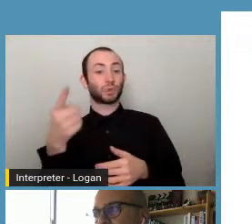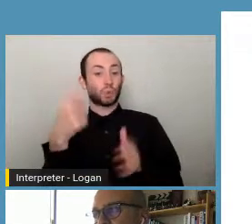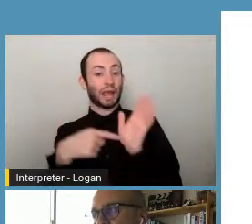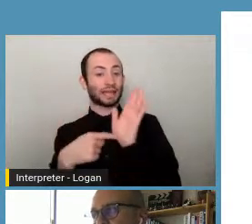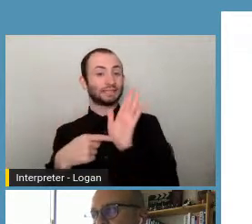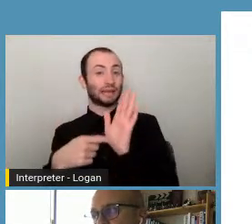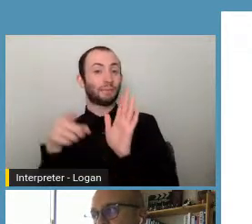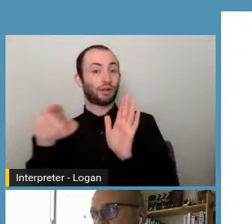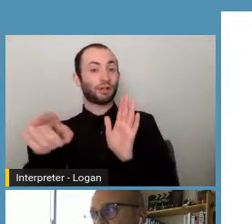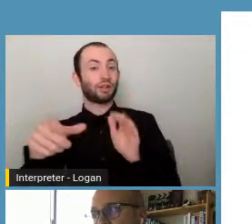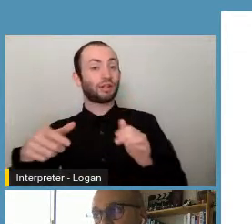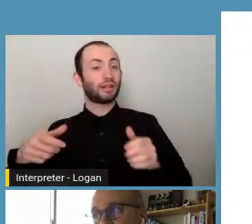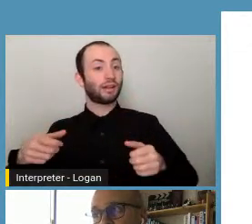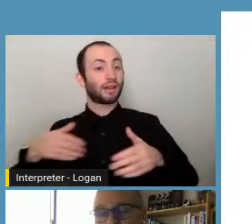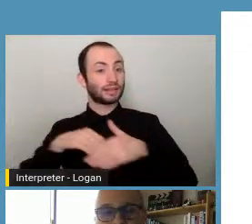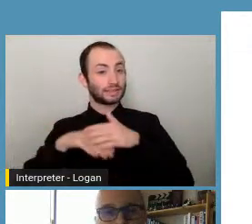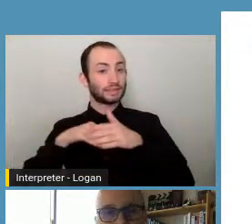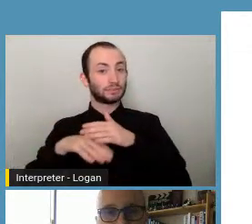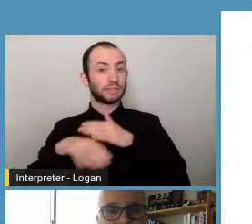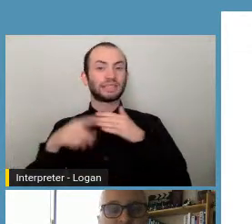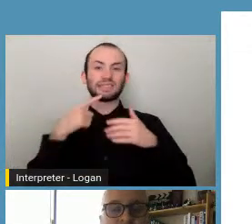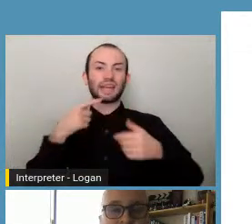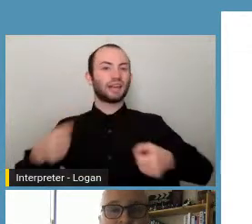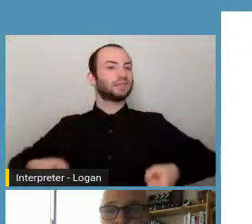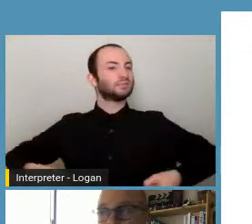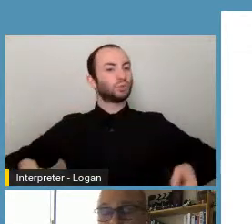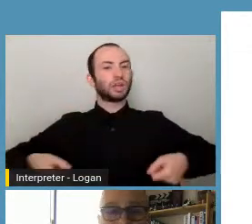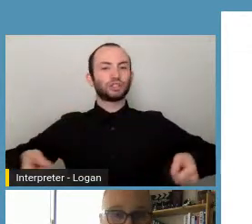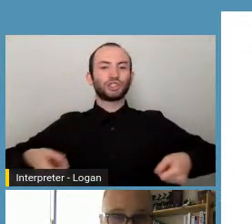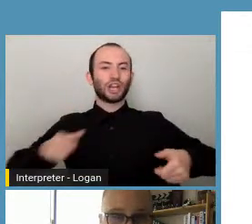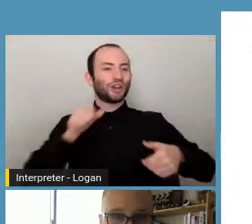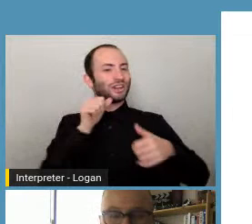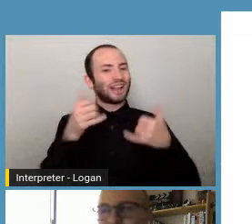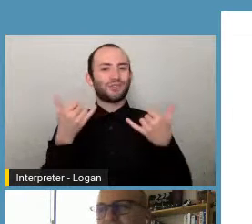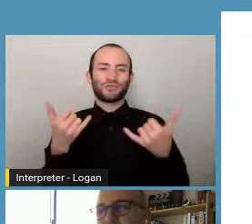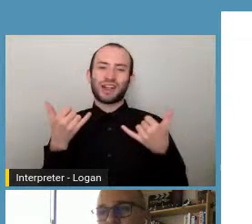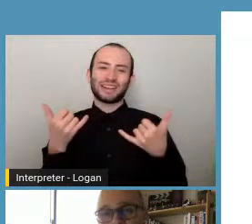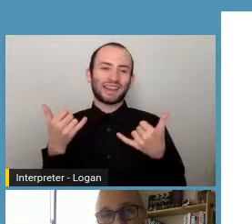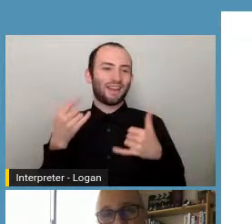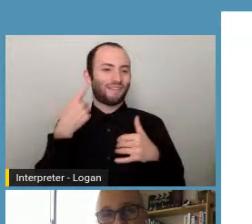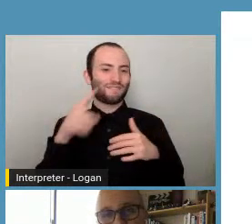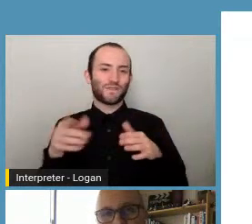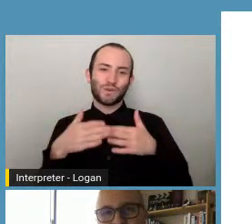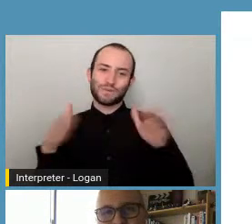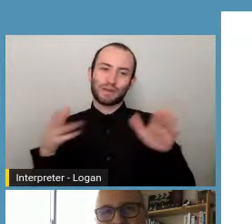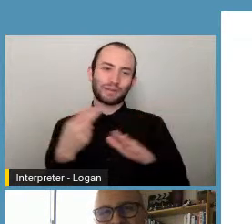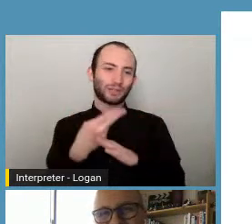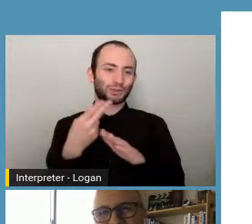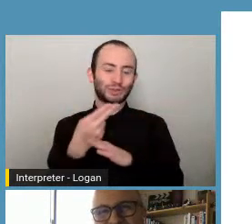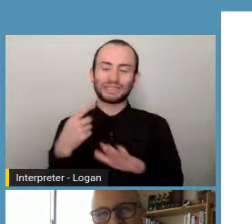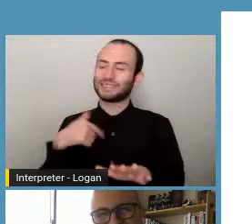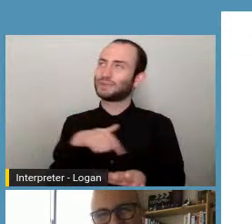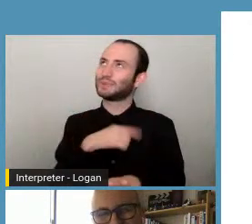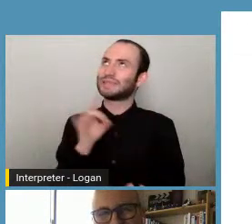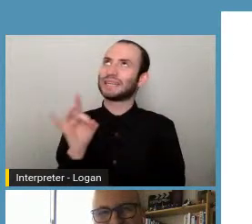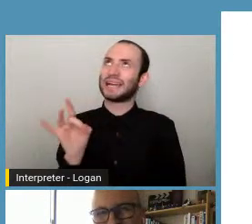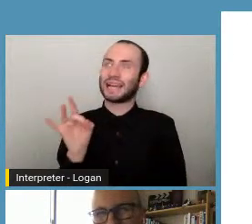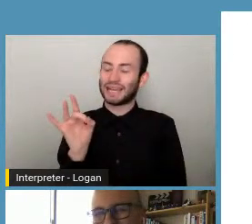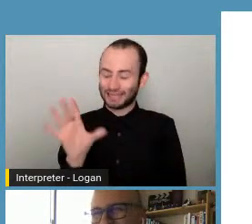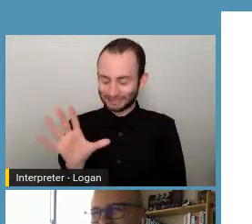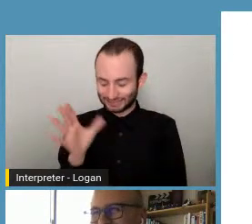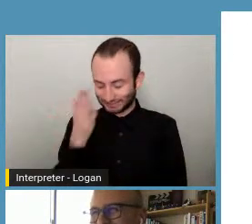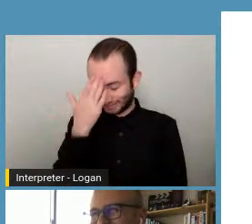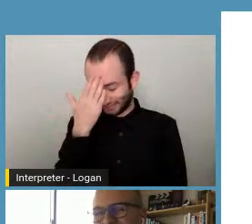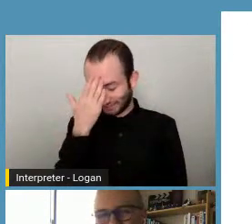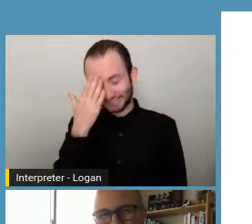time, we do not have wheelchairs or strollers available for public use. Now, we hate this. That this is the stance, not to put too